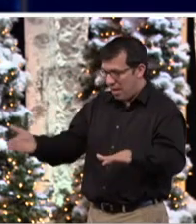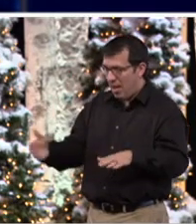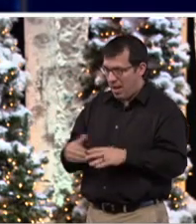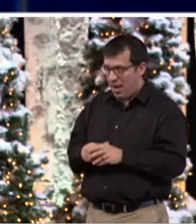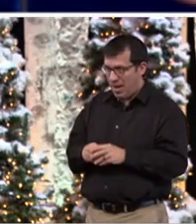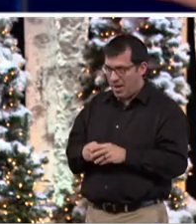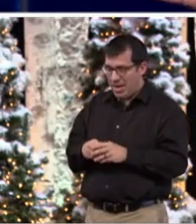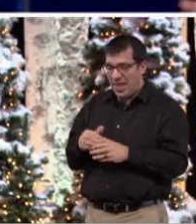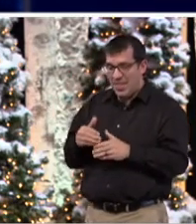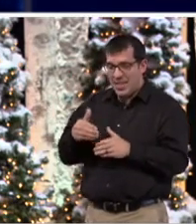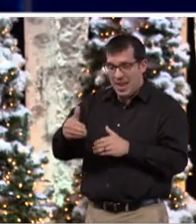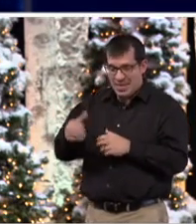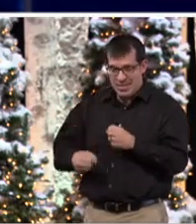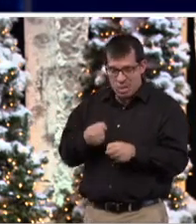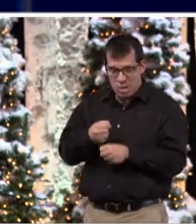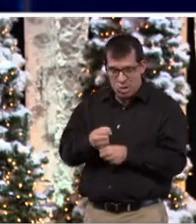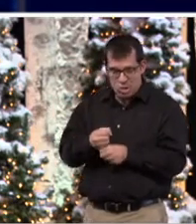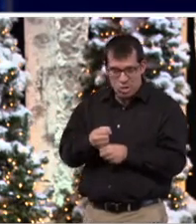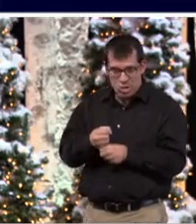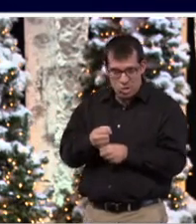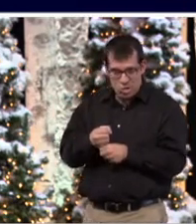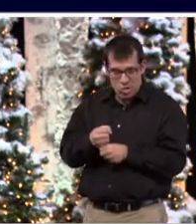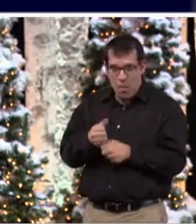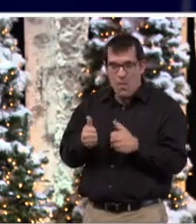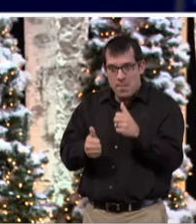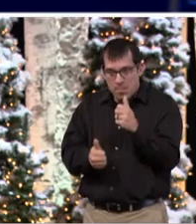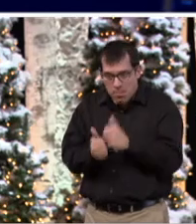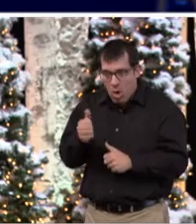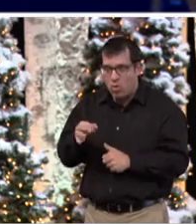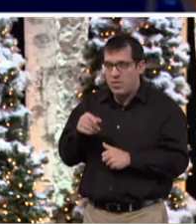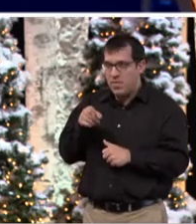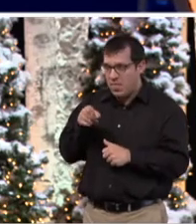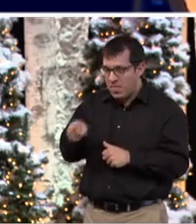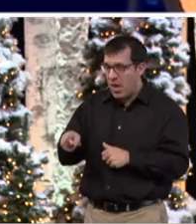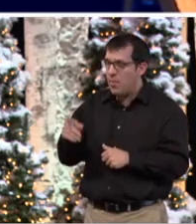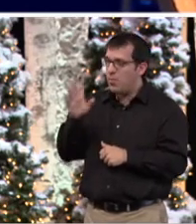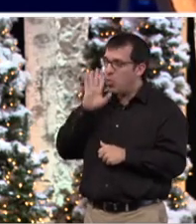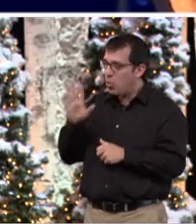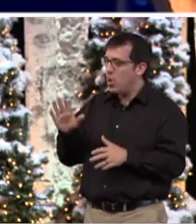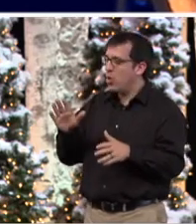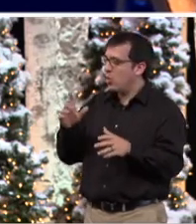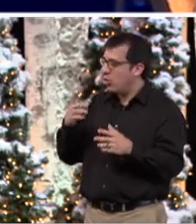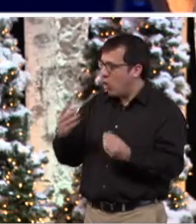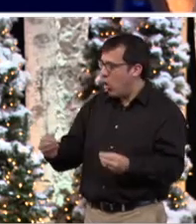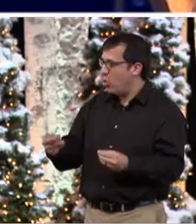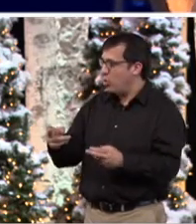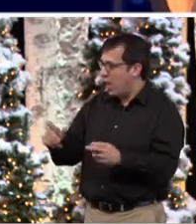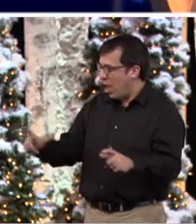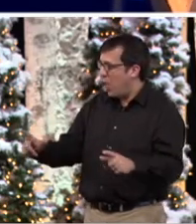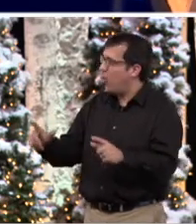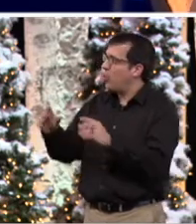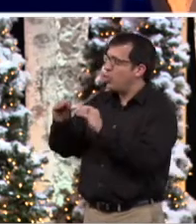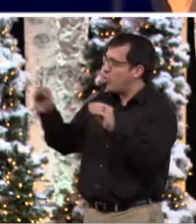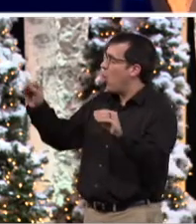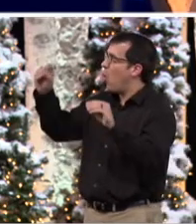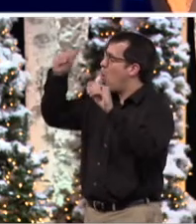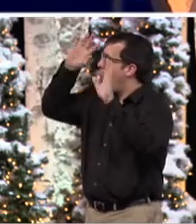in the next 365 days. Most of them will go into a Christless eternity with no hope.